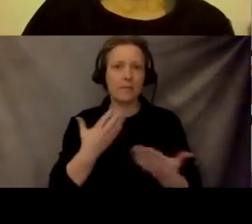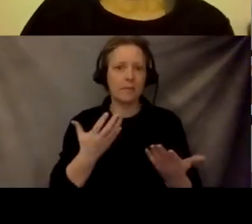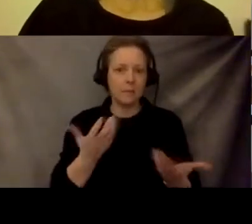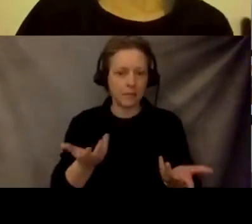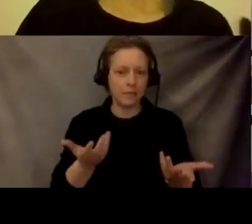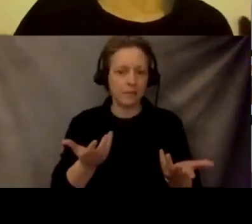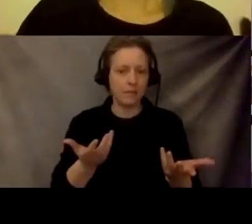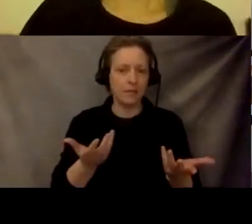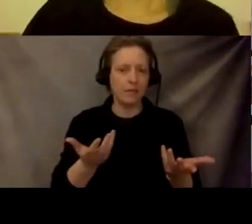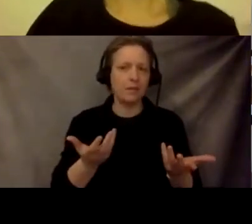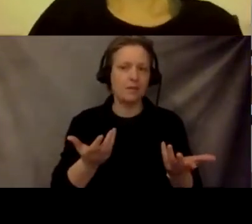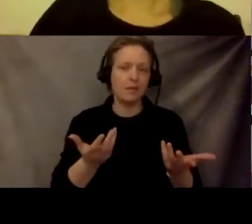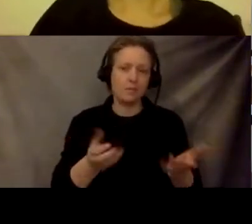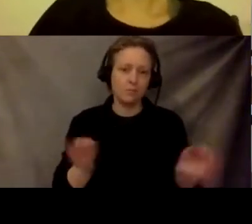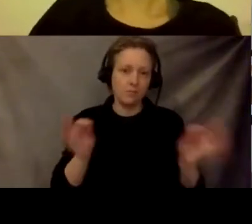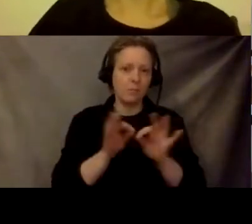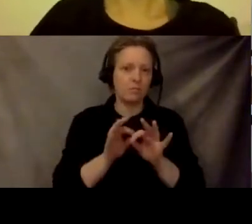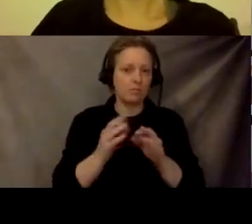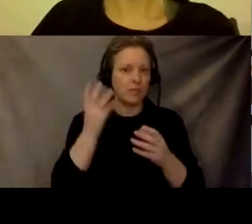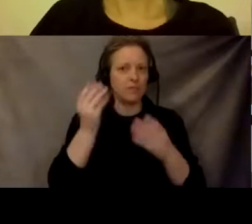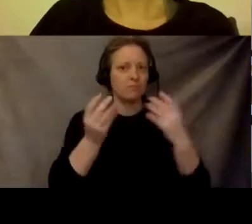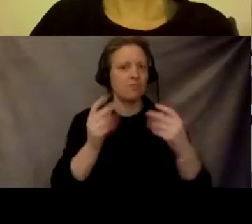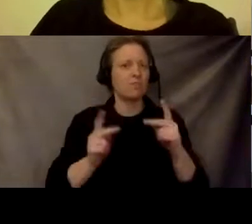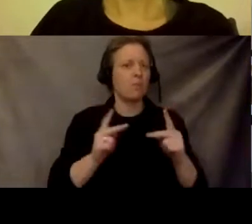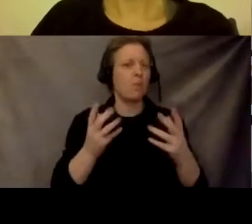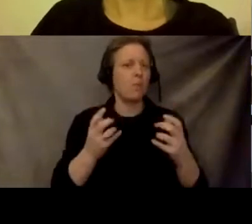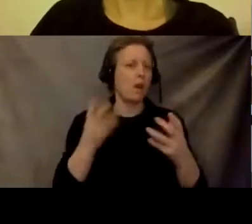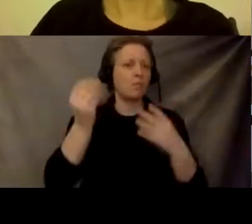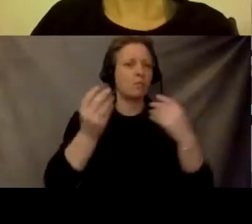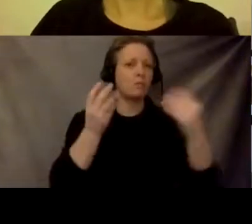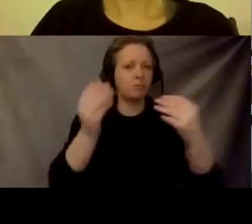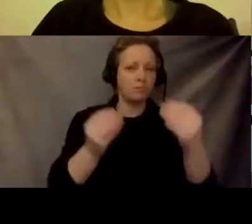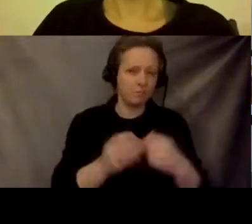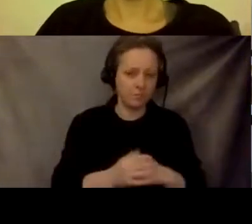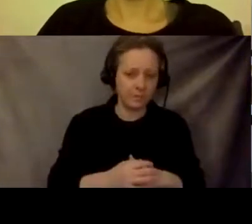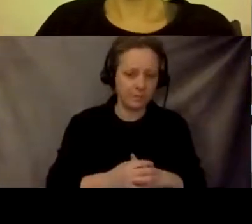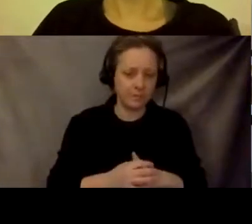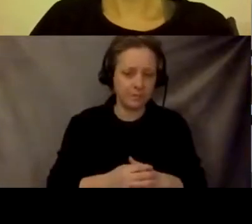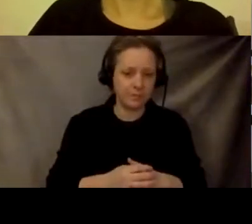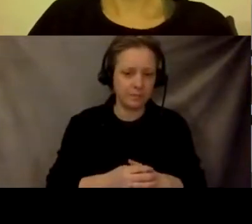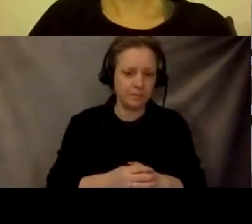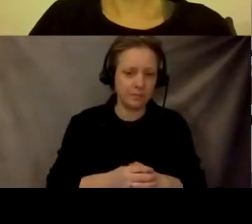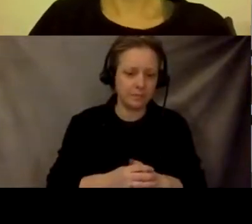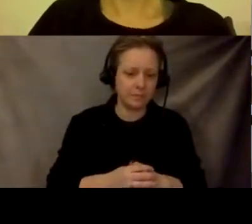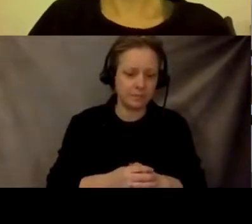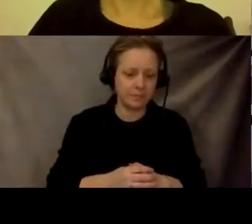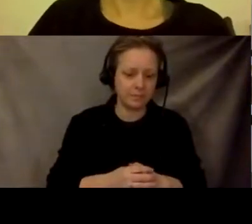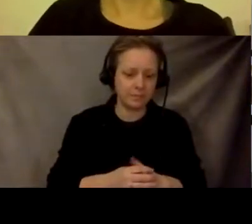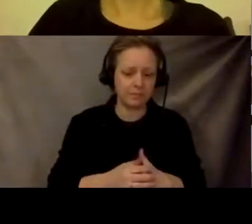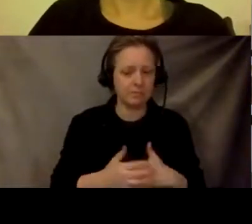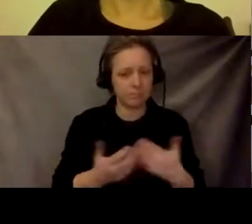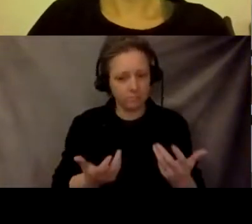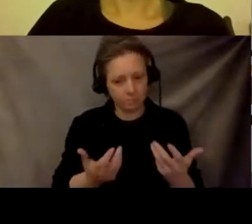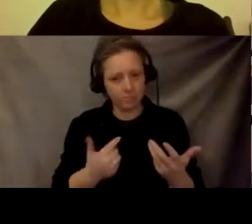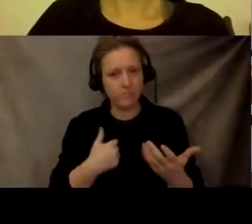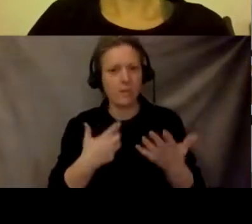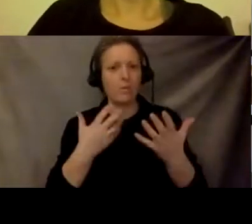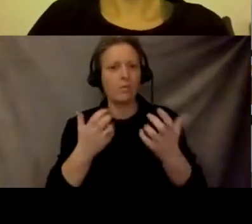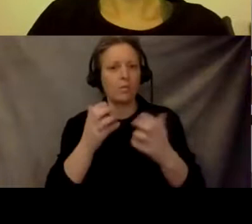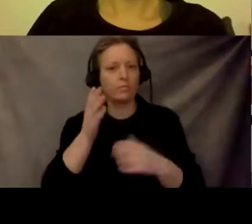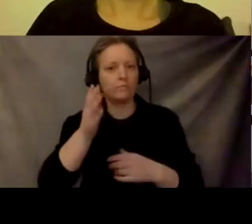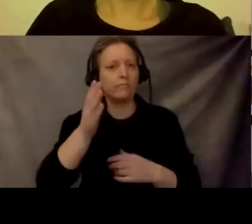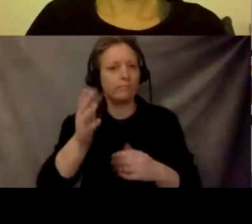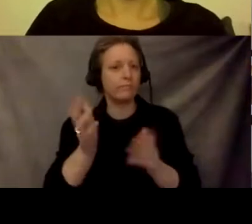I've talked with Tiger. That's not their number one priority of the county. It's kind of down the road. They're certainly looking at it, and so I